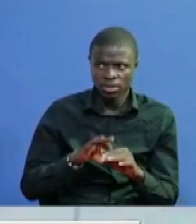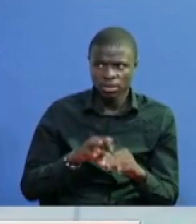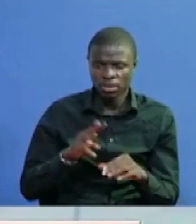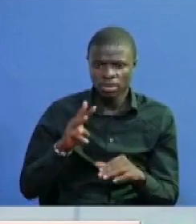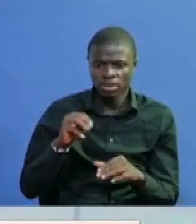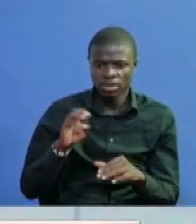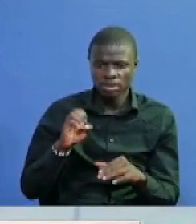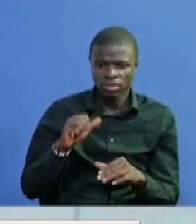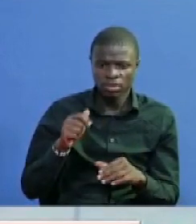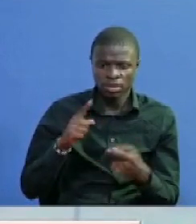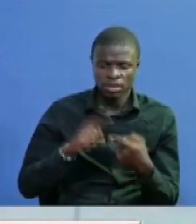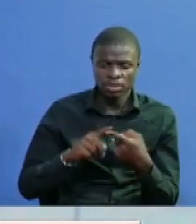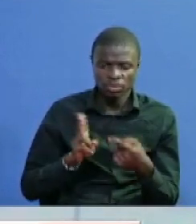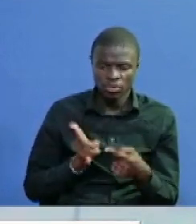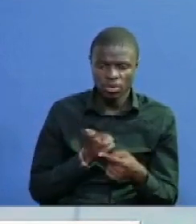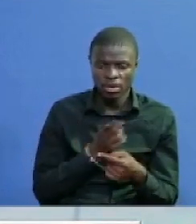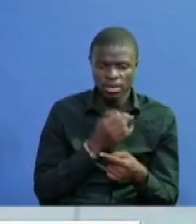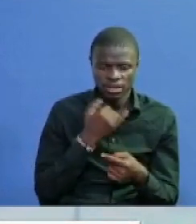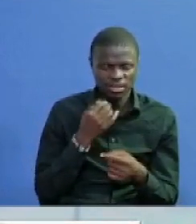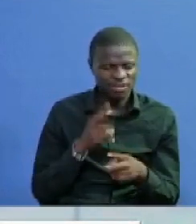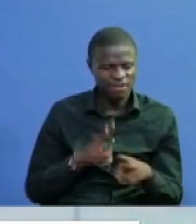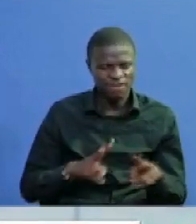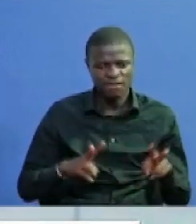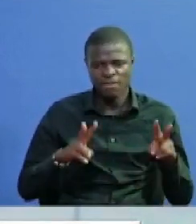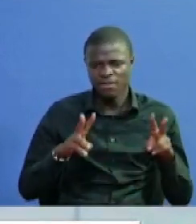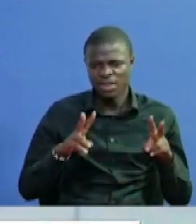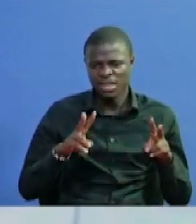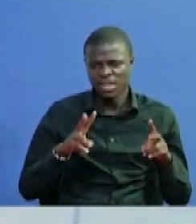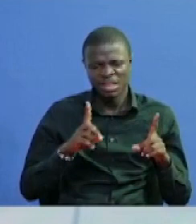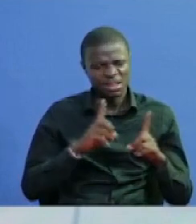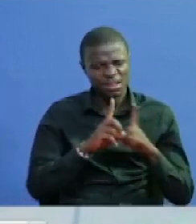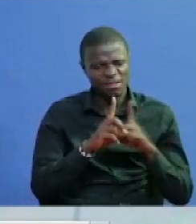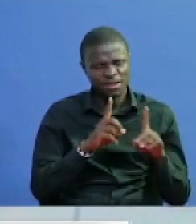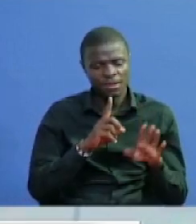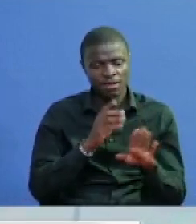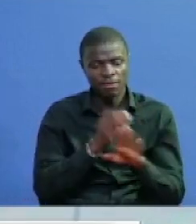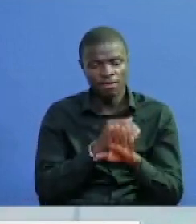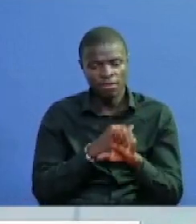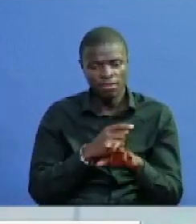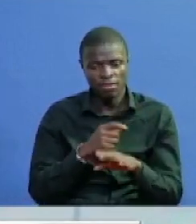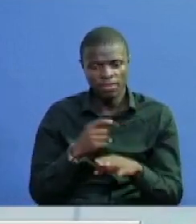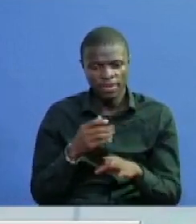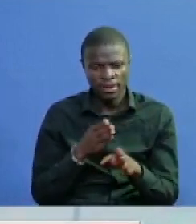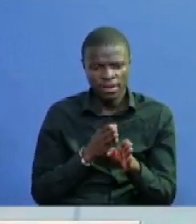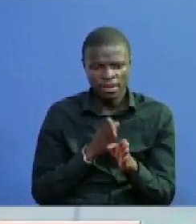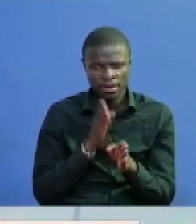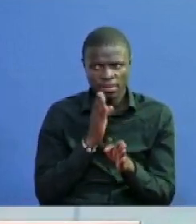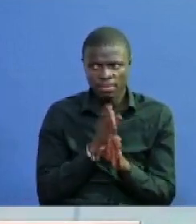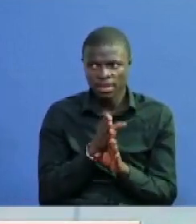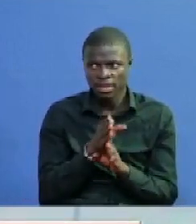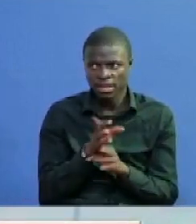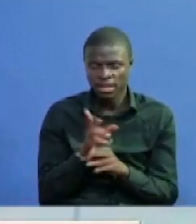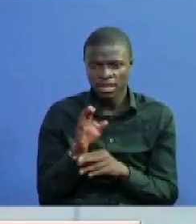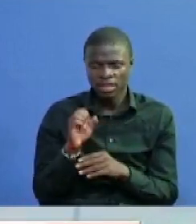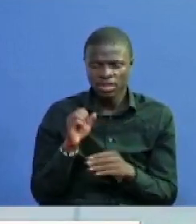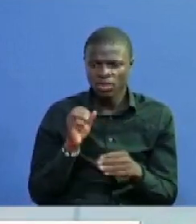ideal. And so we cannot say with finality that by this time, or let 2023 be the last